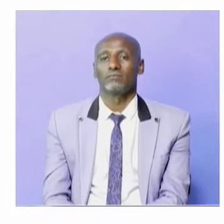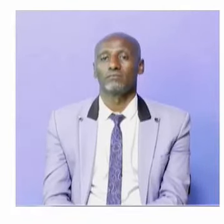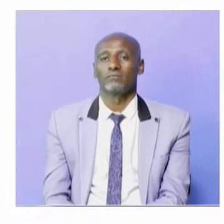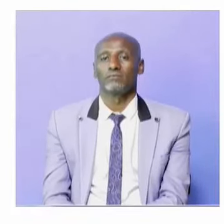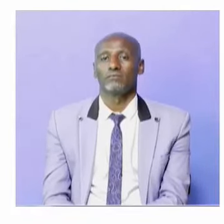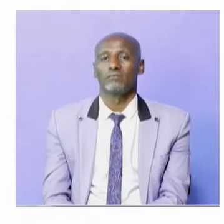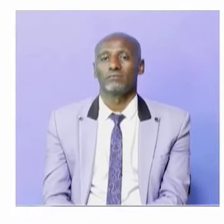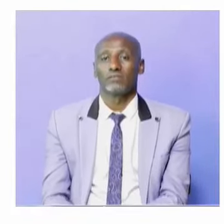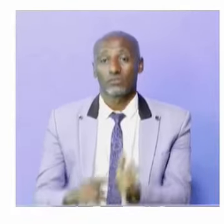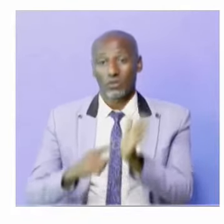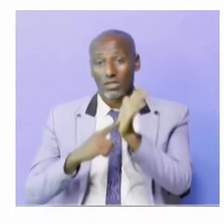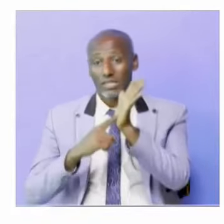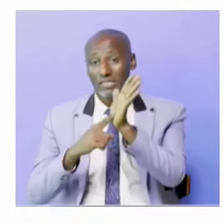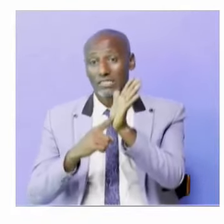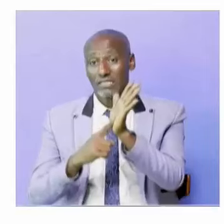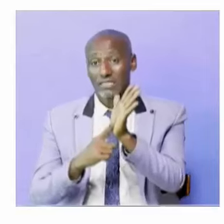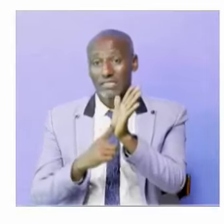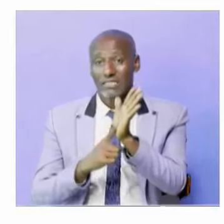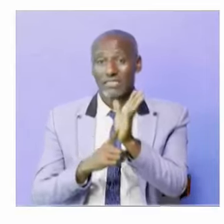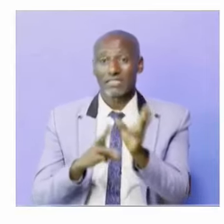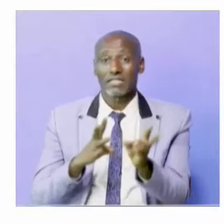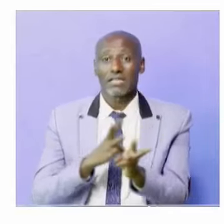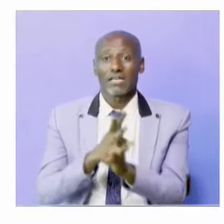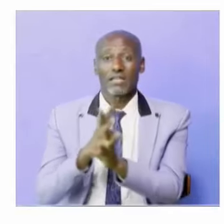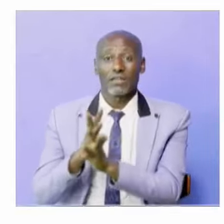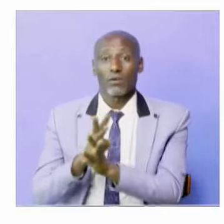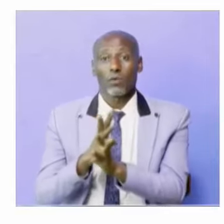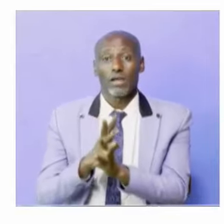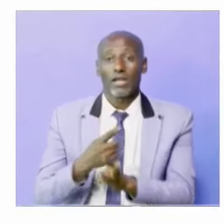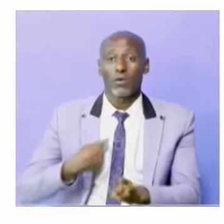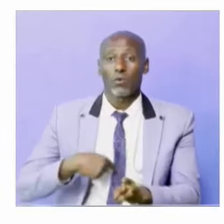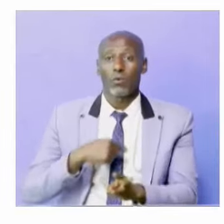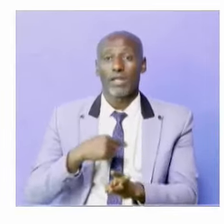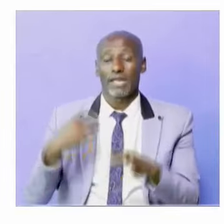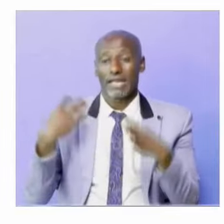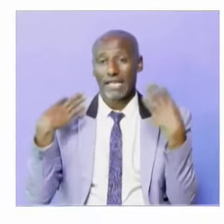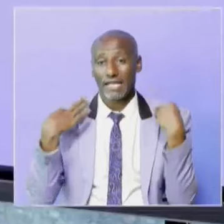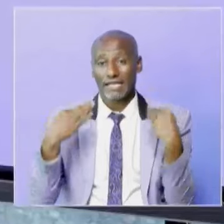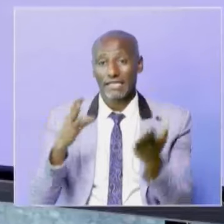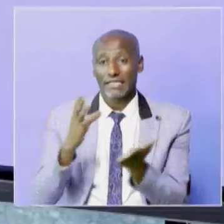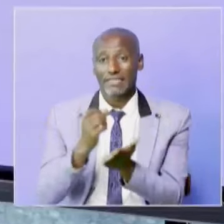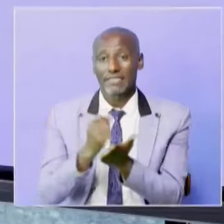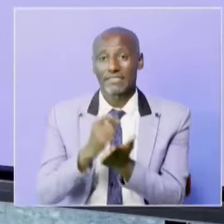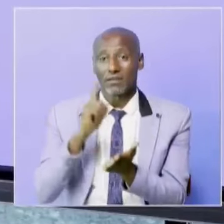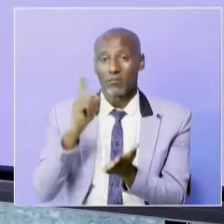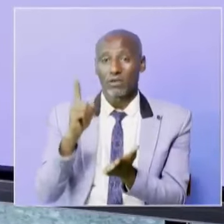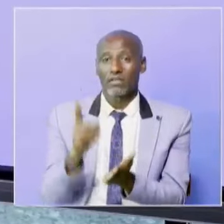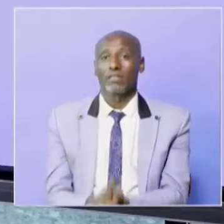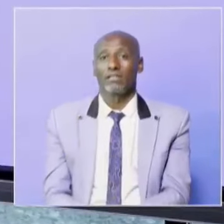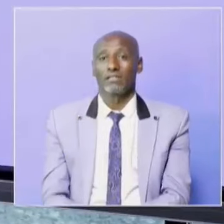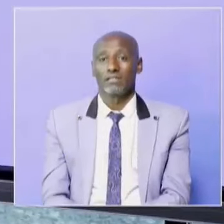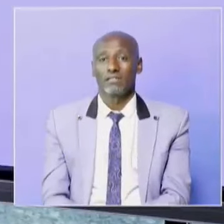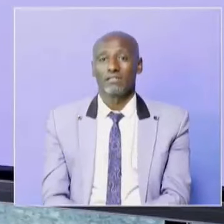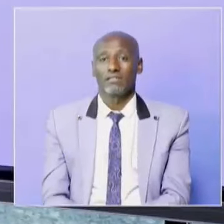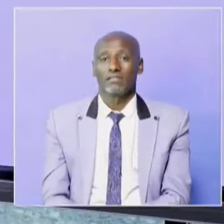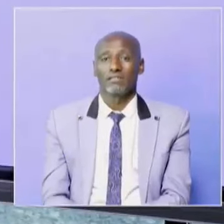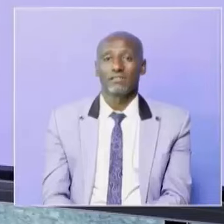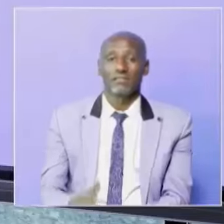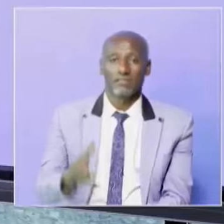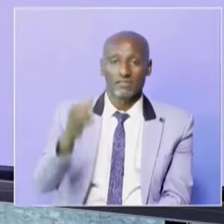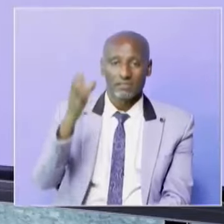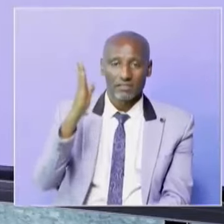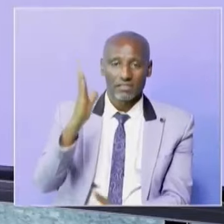also indicates the way we greet with someone else. Okay, students? Here, when we say shaking hands, just we mean